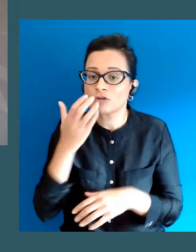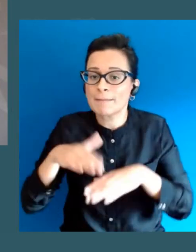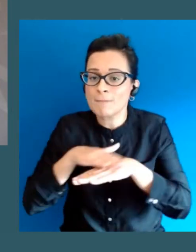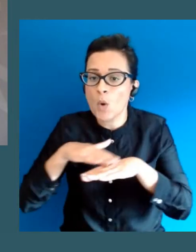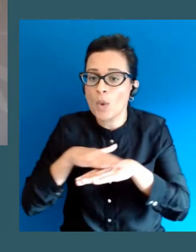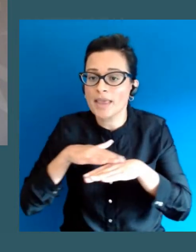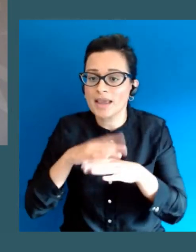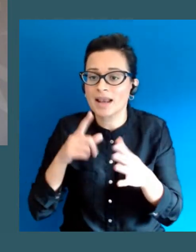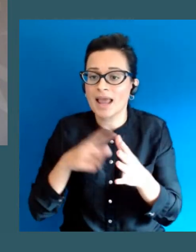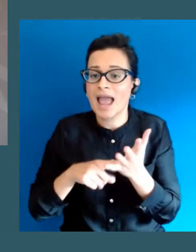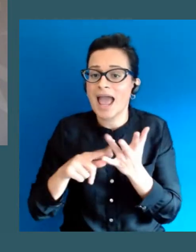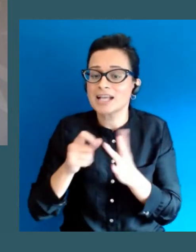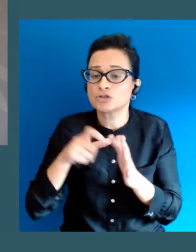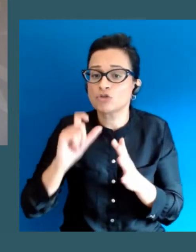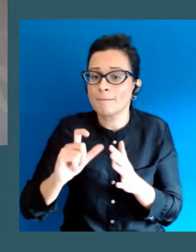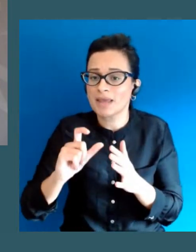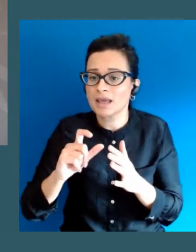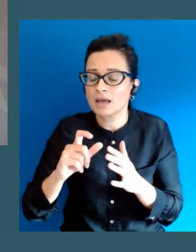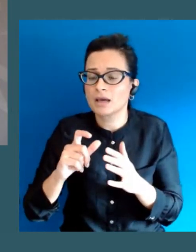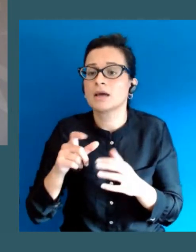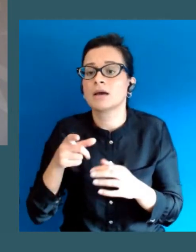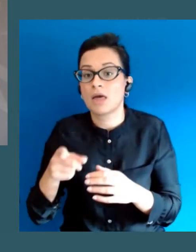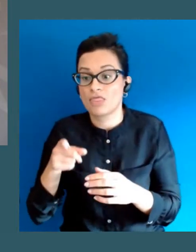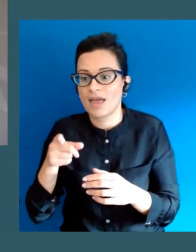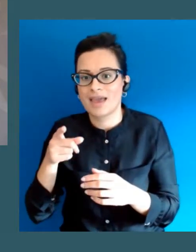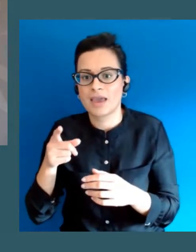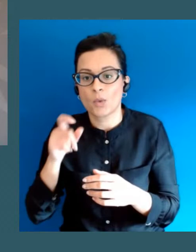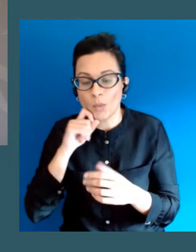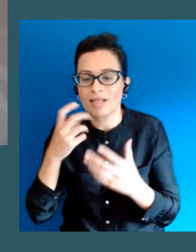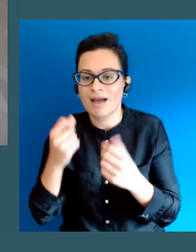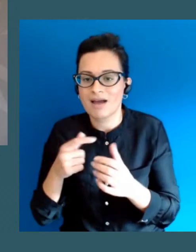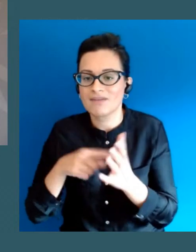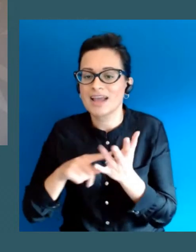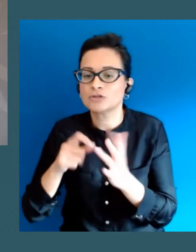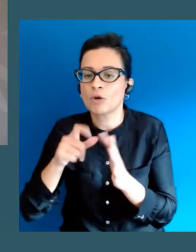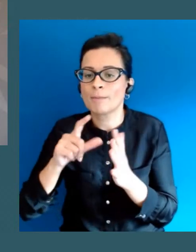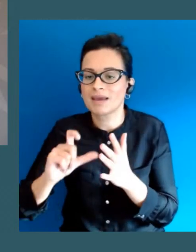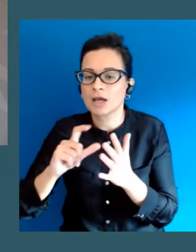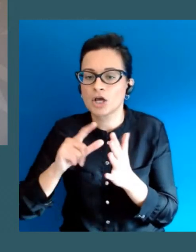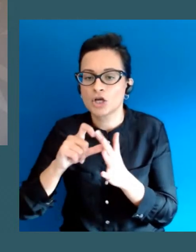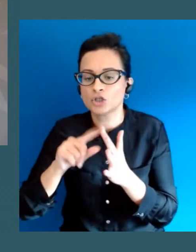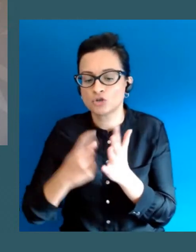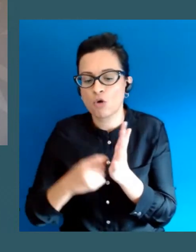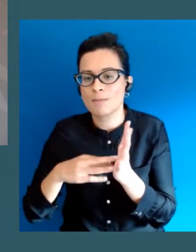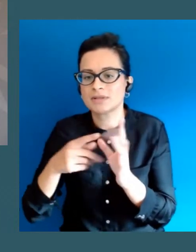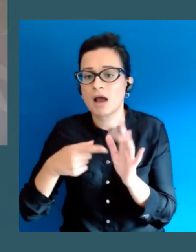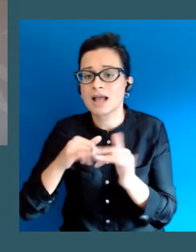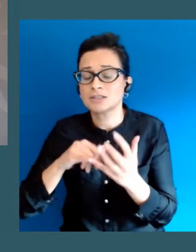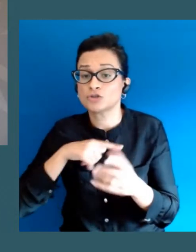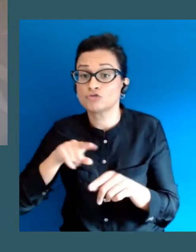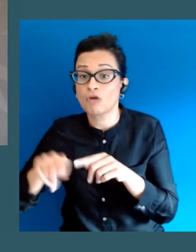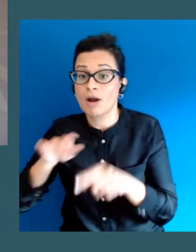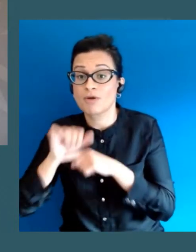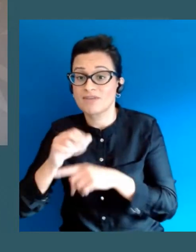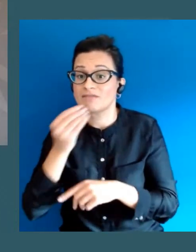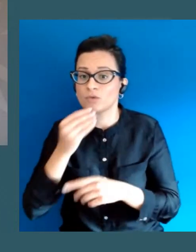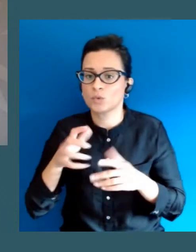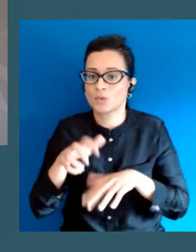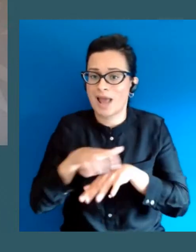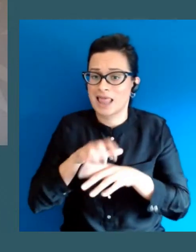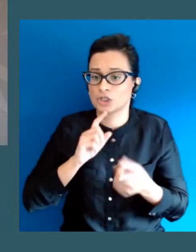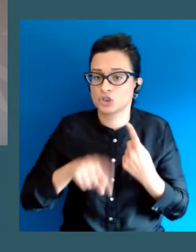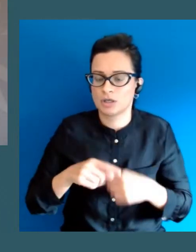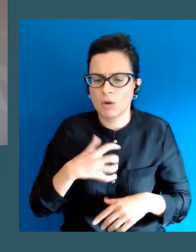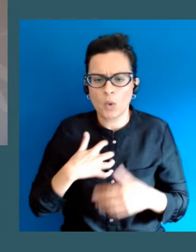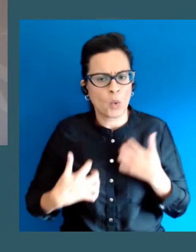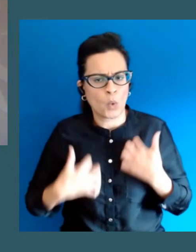babies prone to atopic dermatitis to prevent food allergy? So this is a very interesting question.